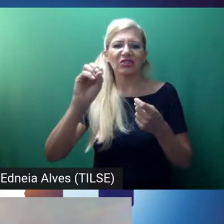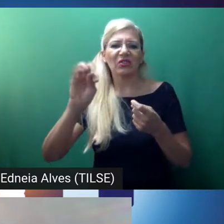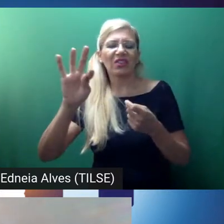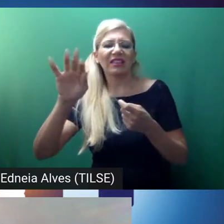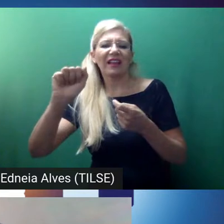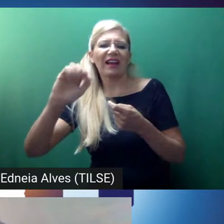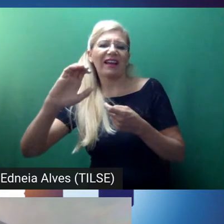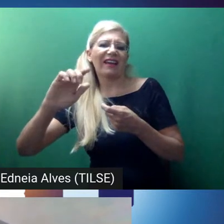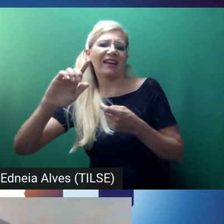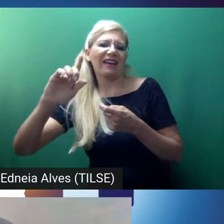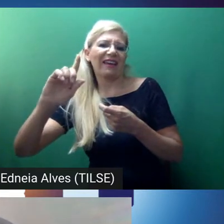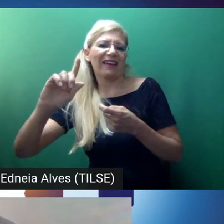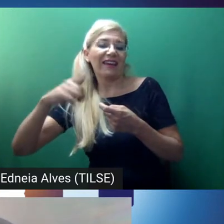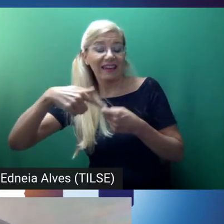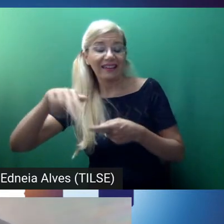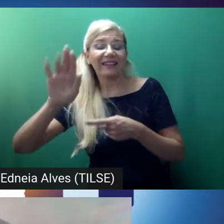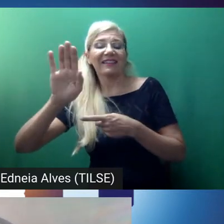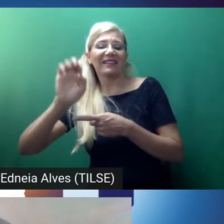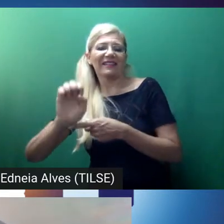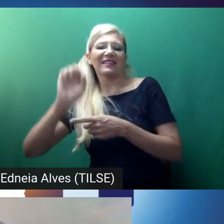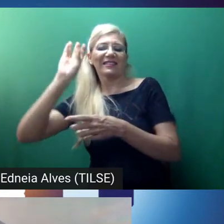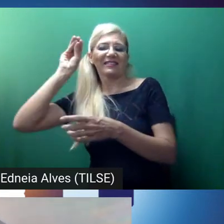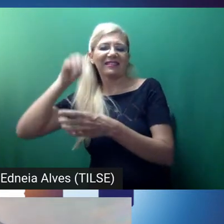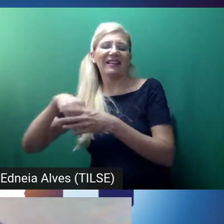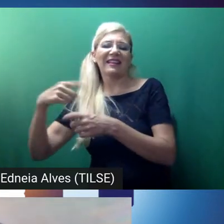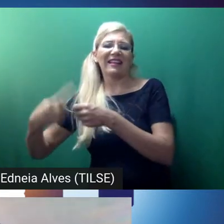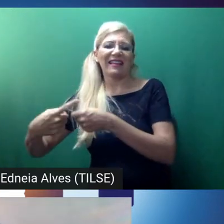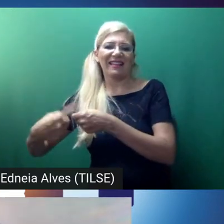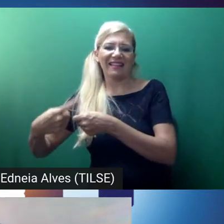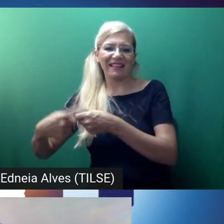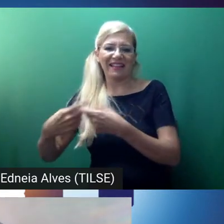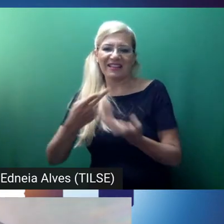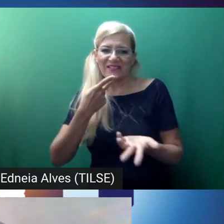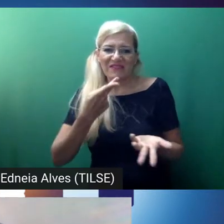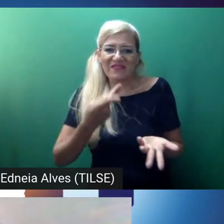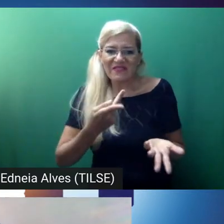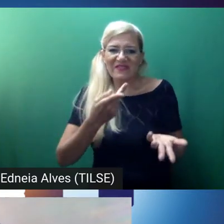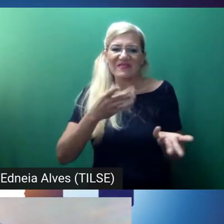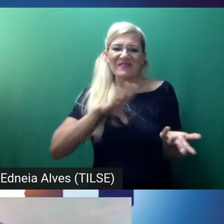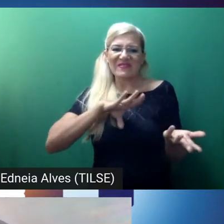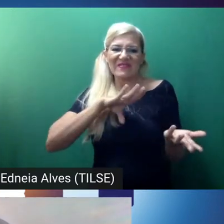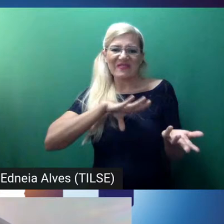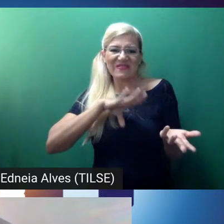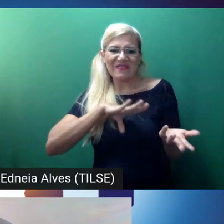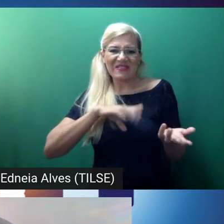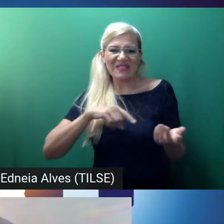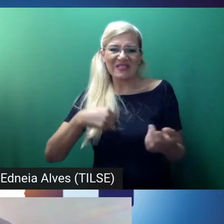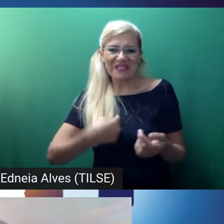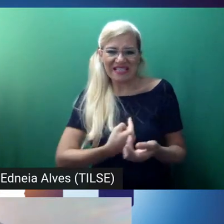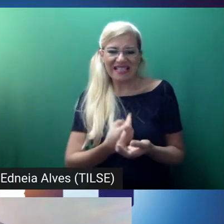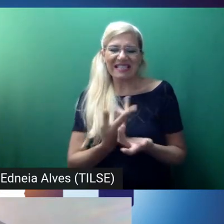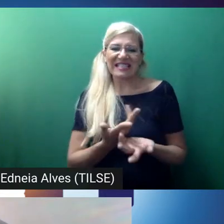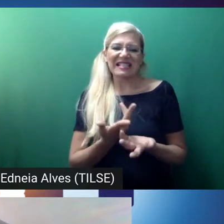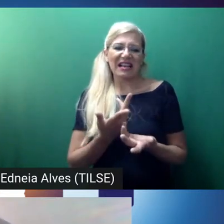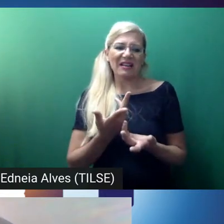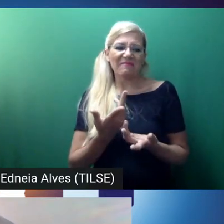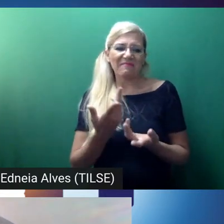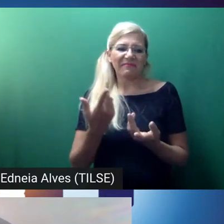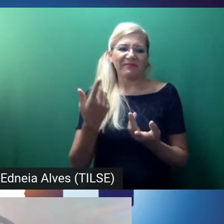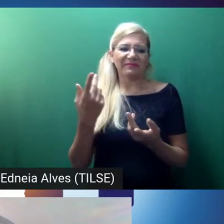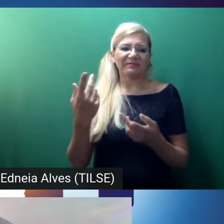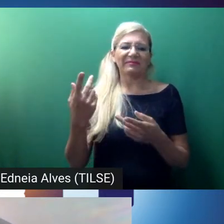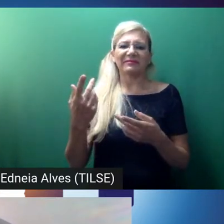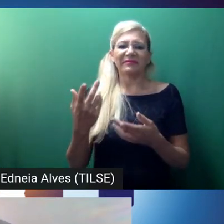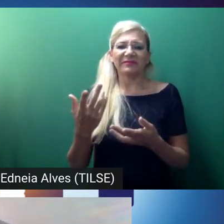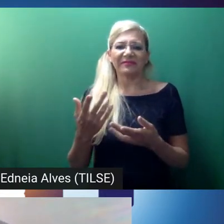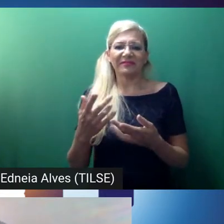because we speak Northeastern Portuguese. So we do face the, you know, the soap operas and people speaking